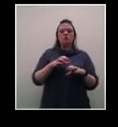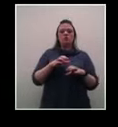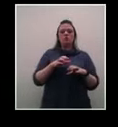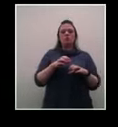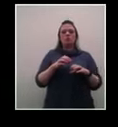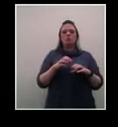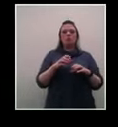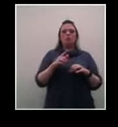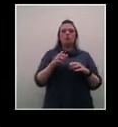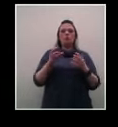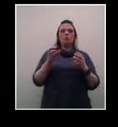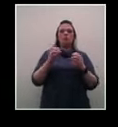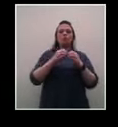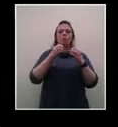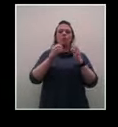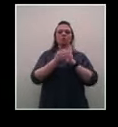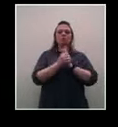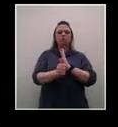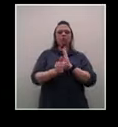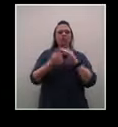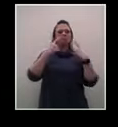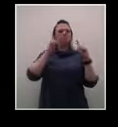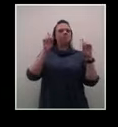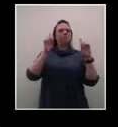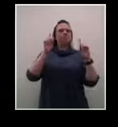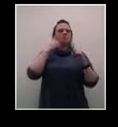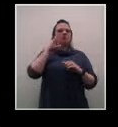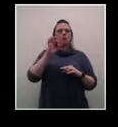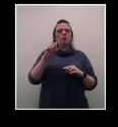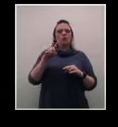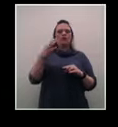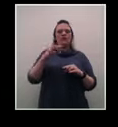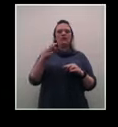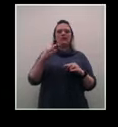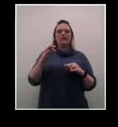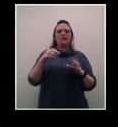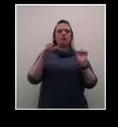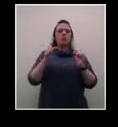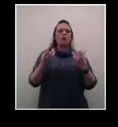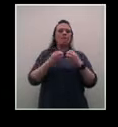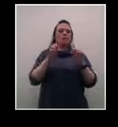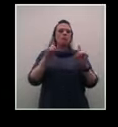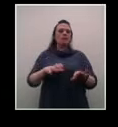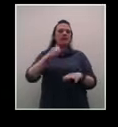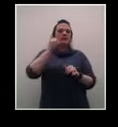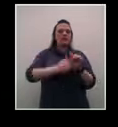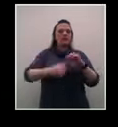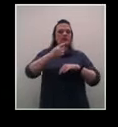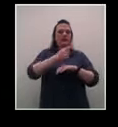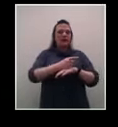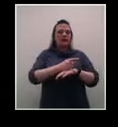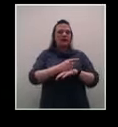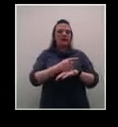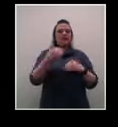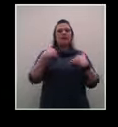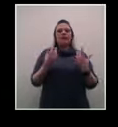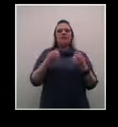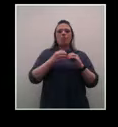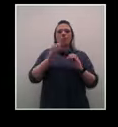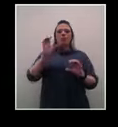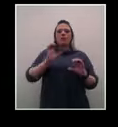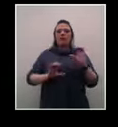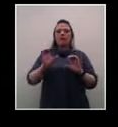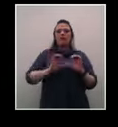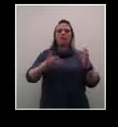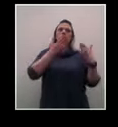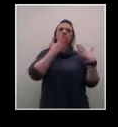more efficiently for COVID-19. So we'll be able to do more tests per day, and that we also have more reagents. So we really want to